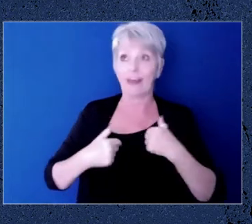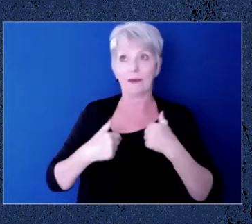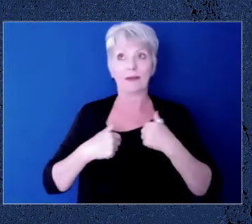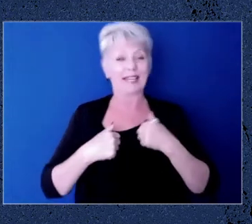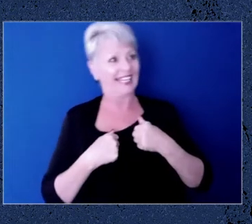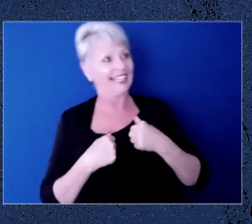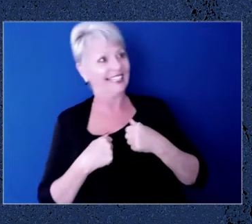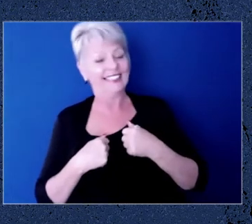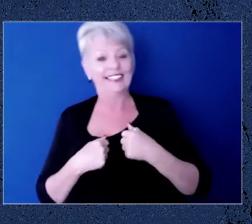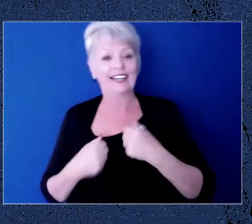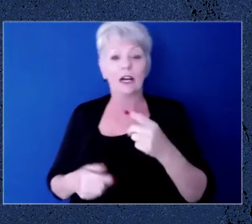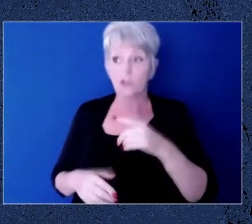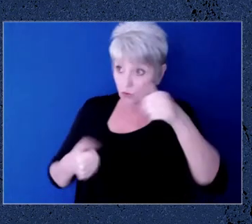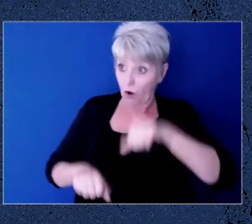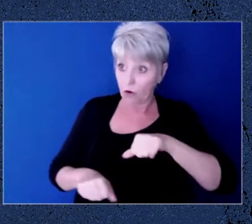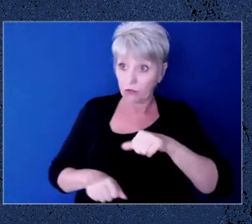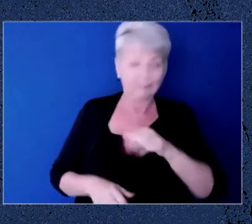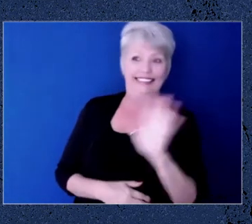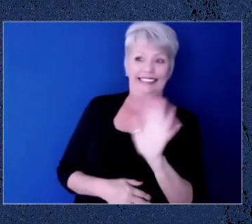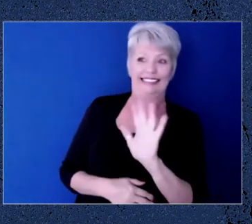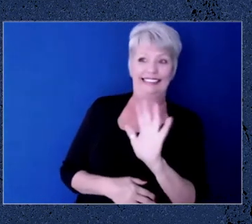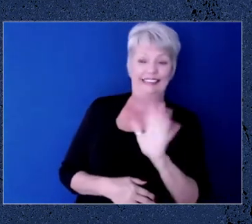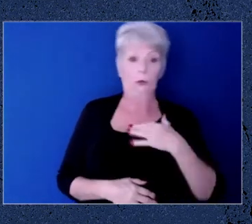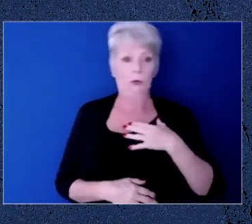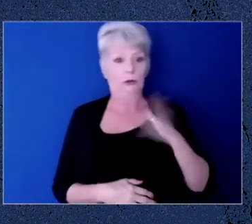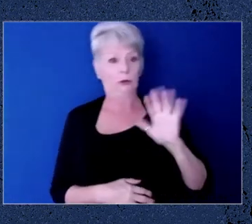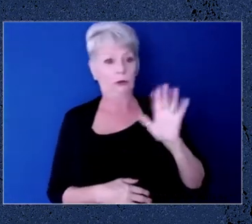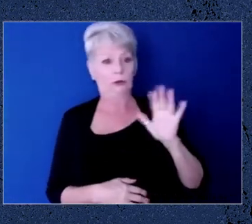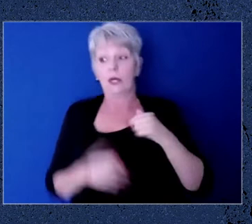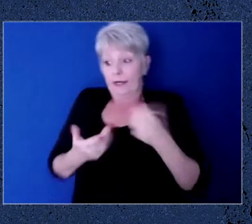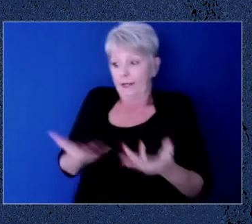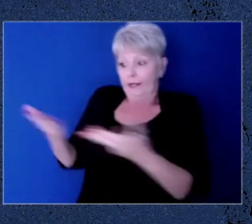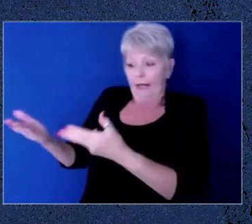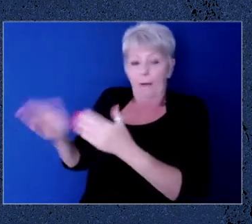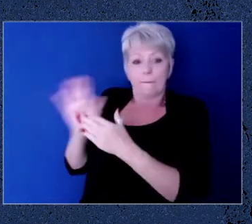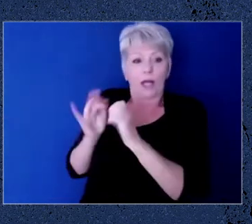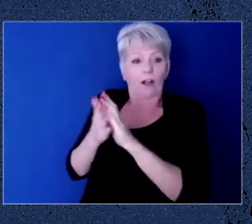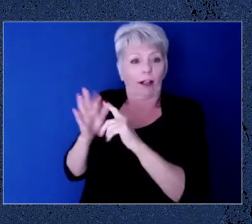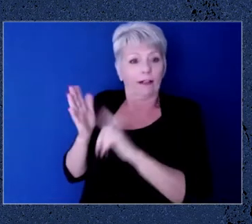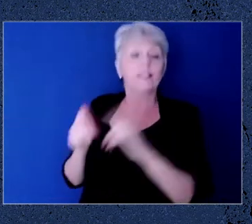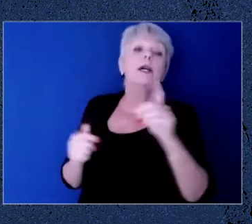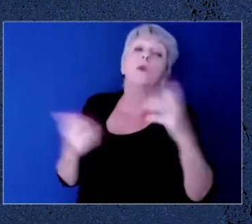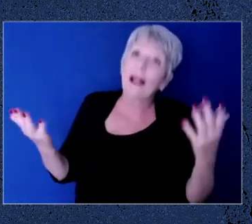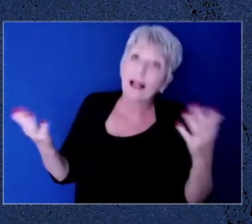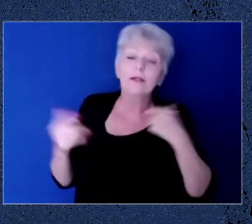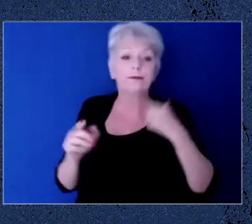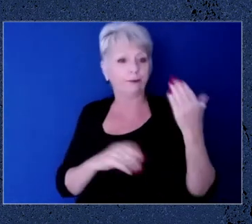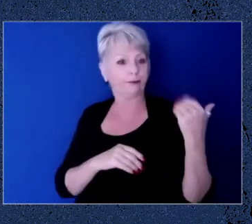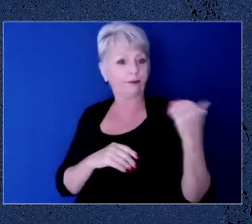are you across the, no, the sort of not aquaculture? Lake Conda. No. I can. Yep. I don't know about the latest, yes. As in, but you know, I work with the people